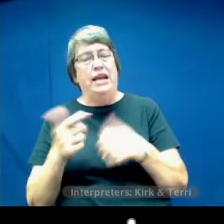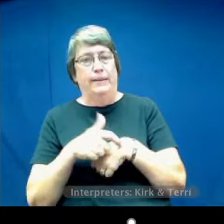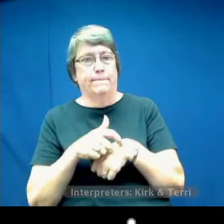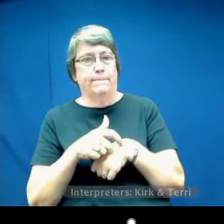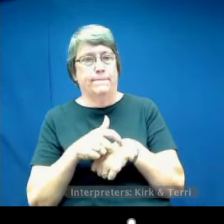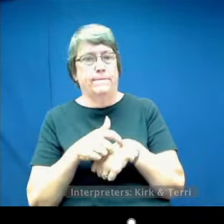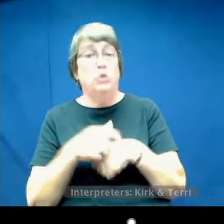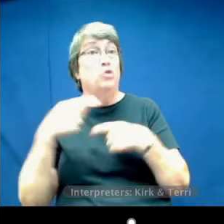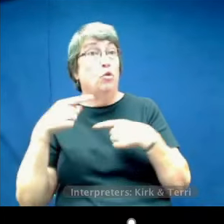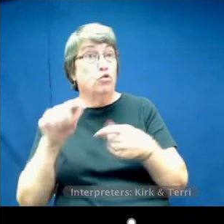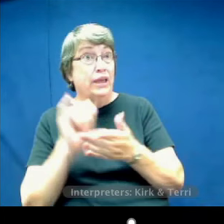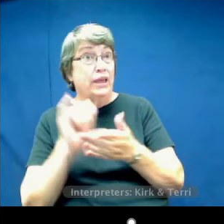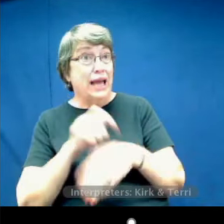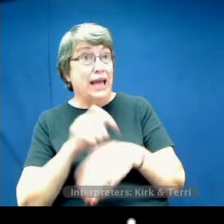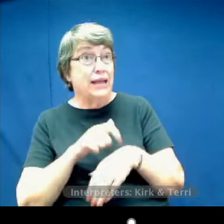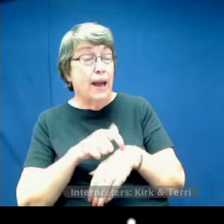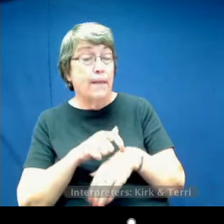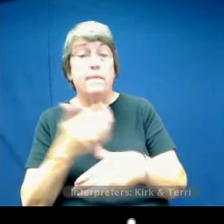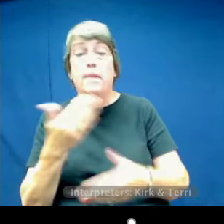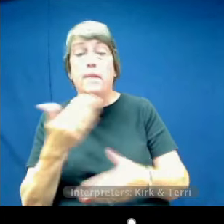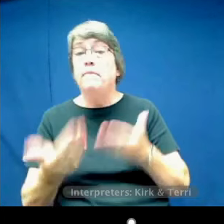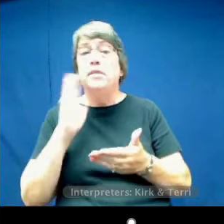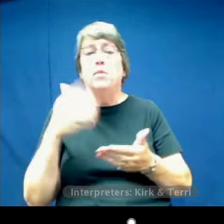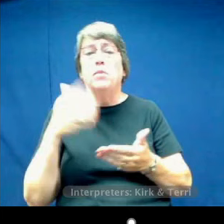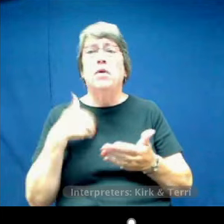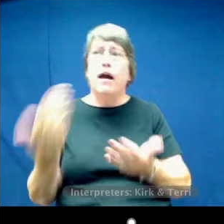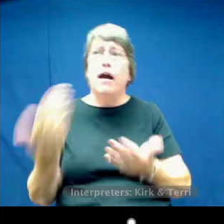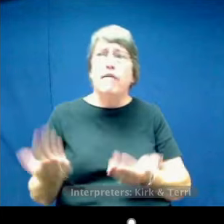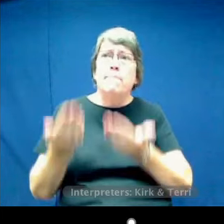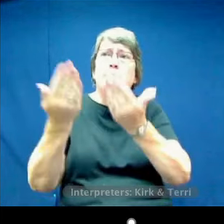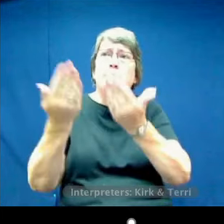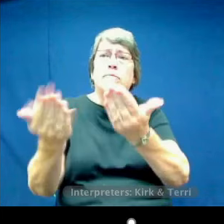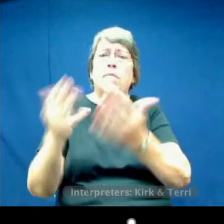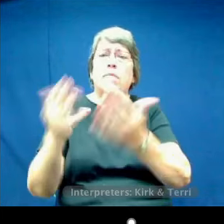hear or interpret motions for temporary maintenance,